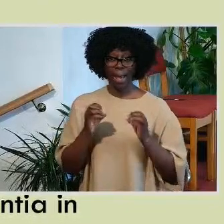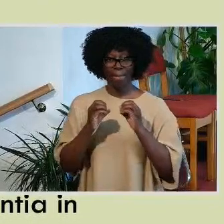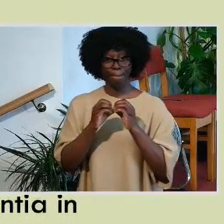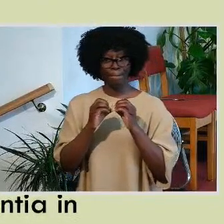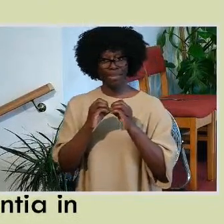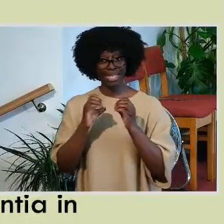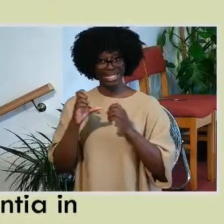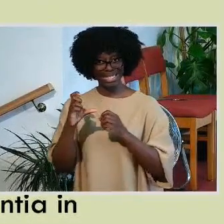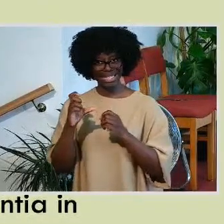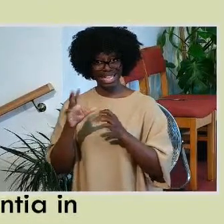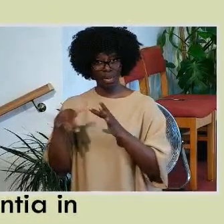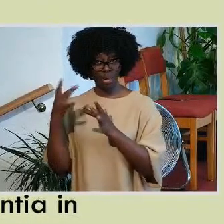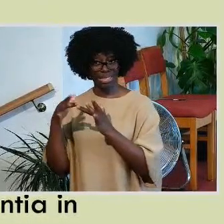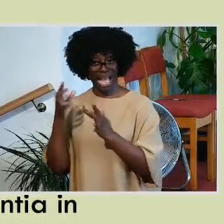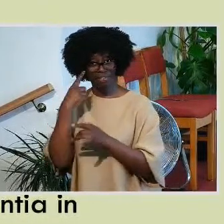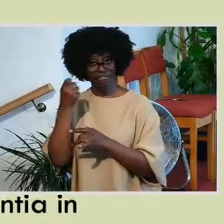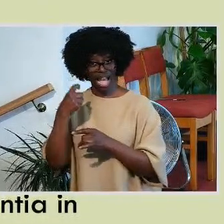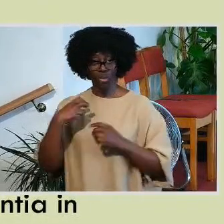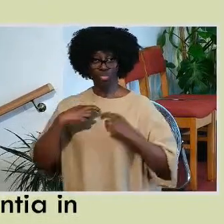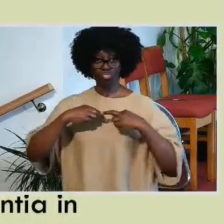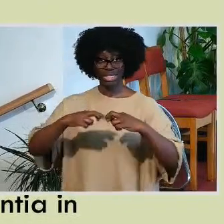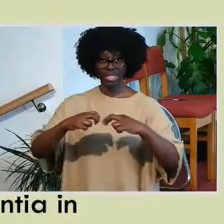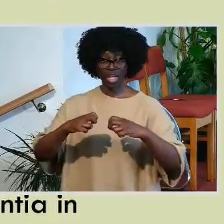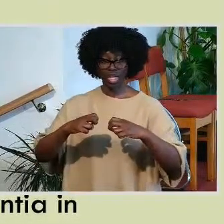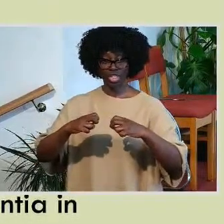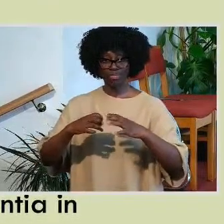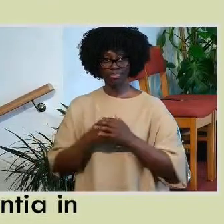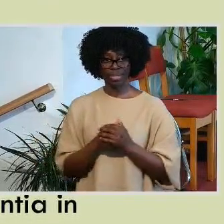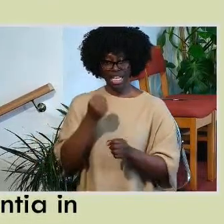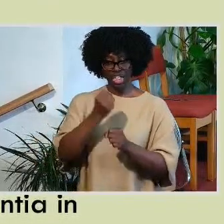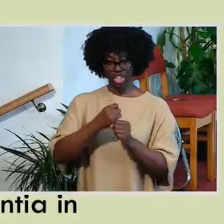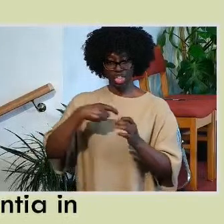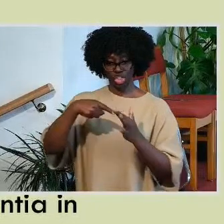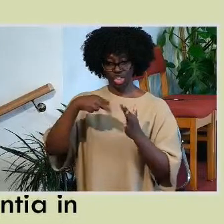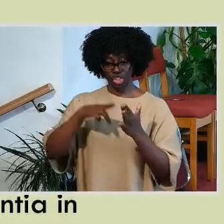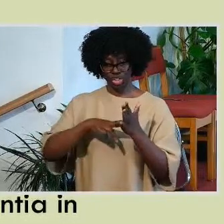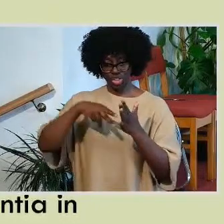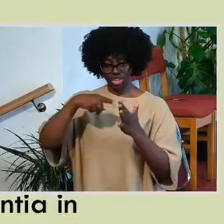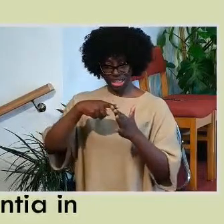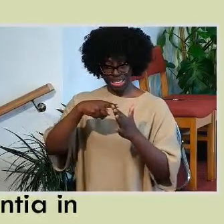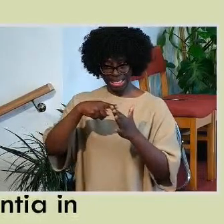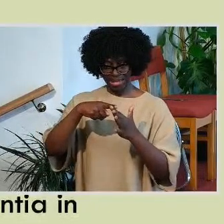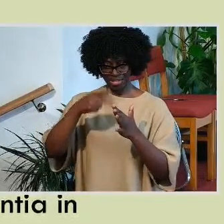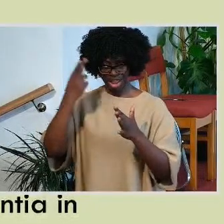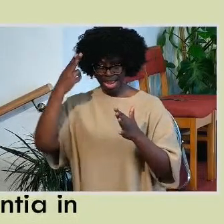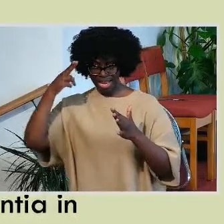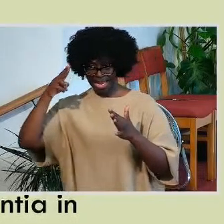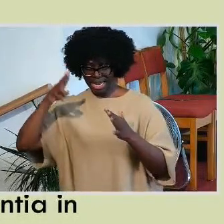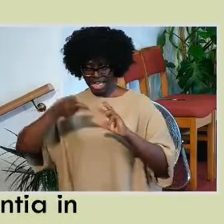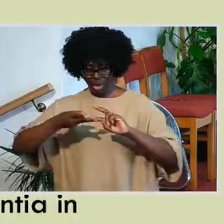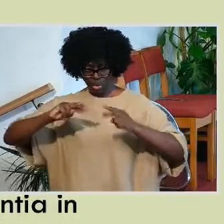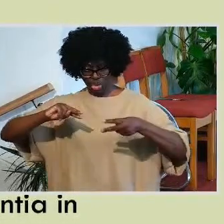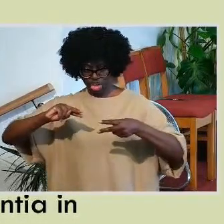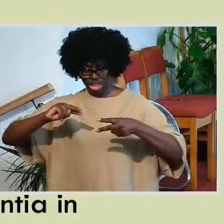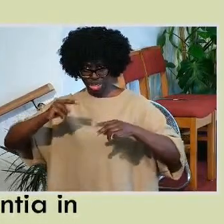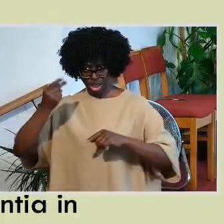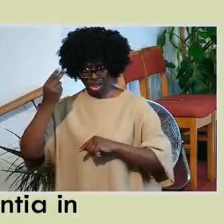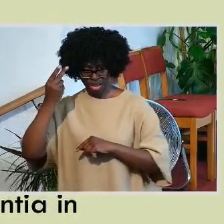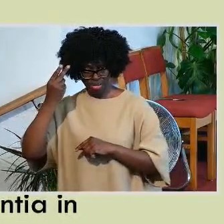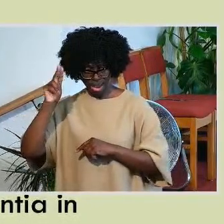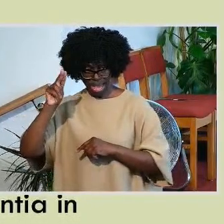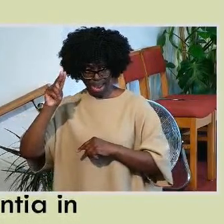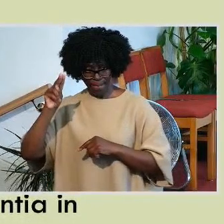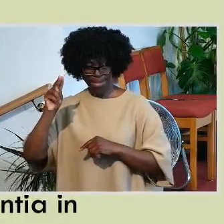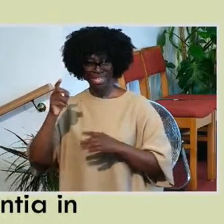ago, there's a specific gene called the APOE4 gene, E4 gene, and this